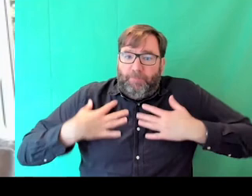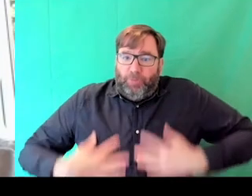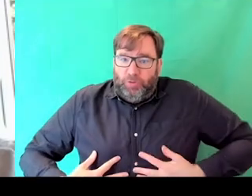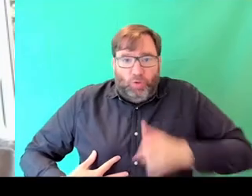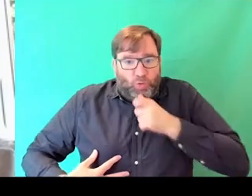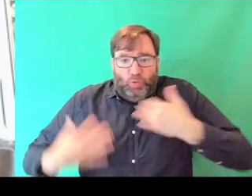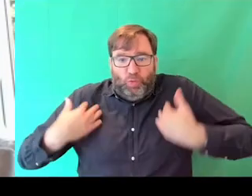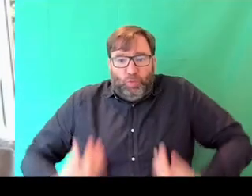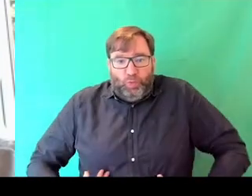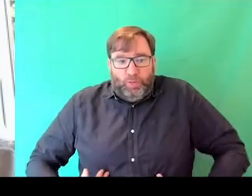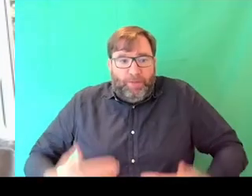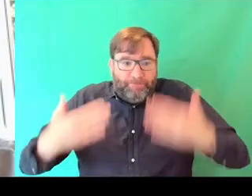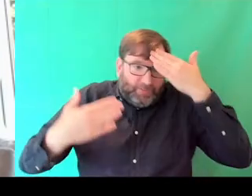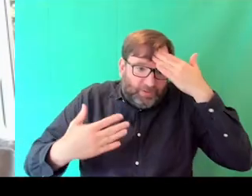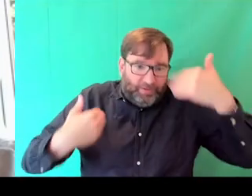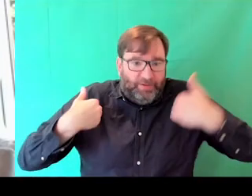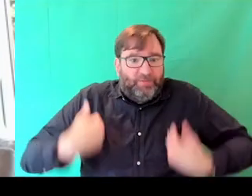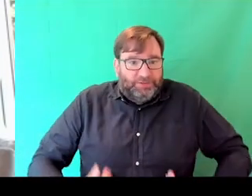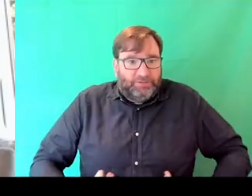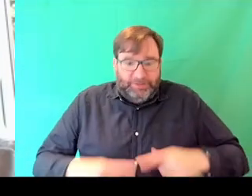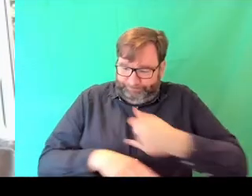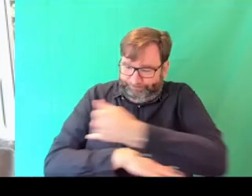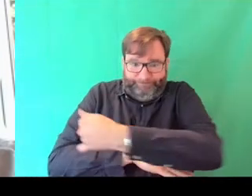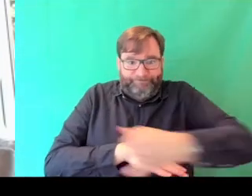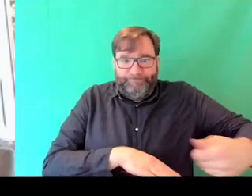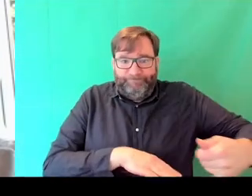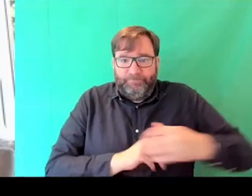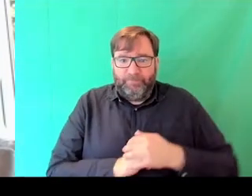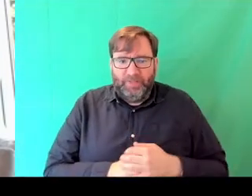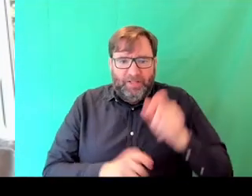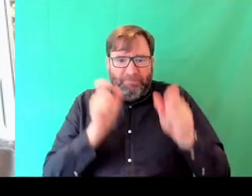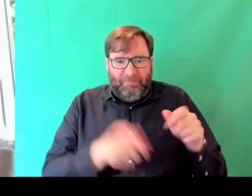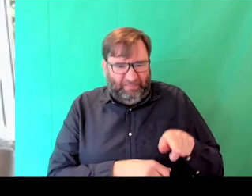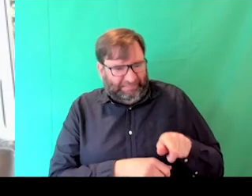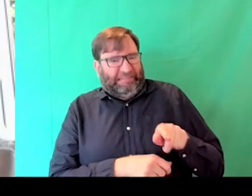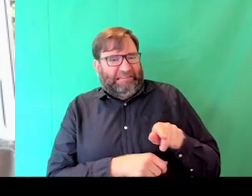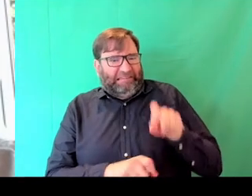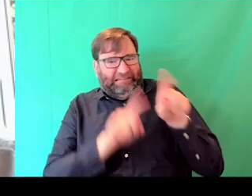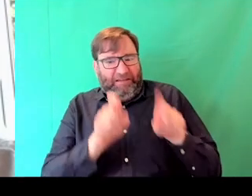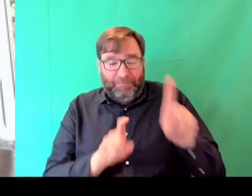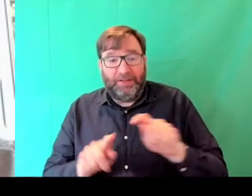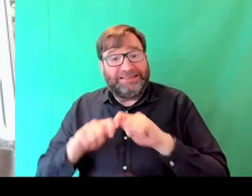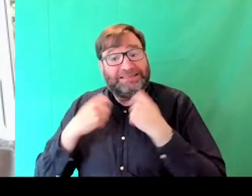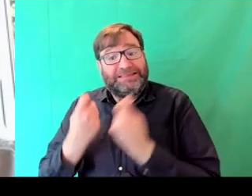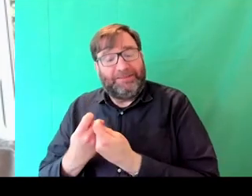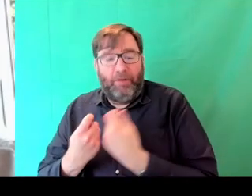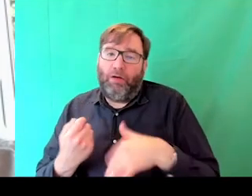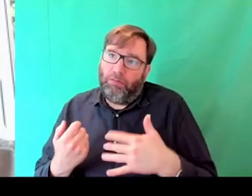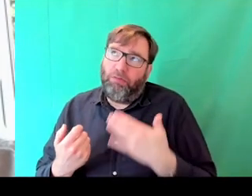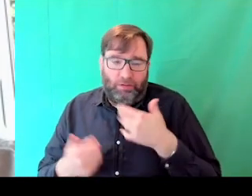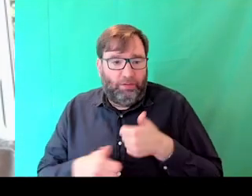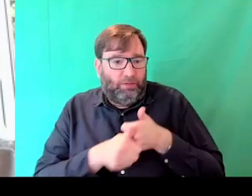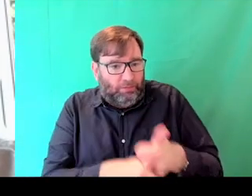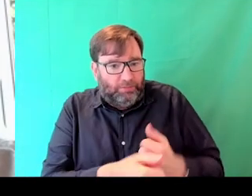pandemic, and especially people with disabilities. You know, I think something like 2/3 of the deaths that happened in the UK were people